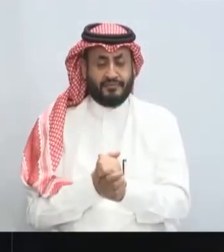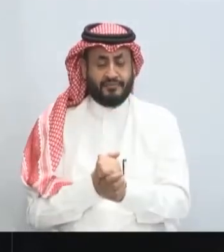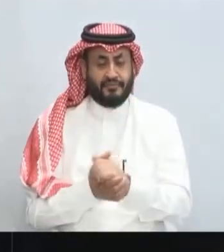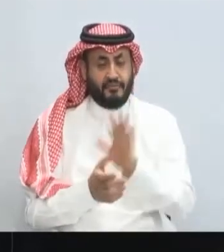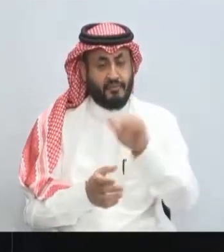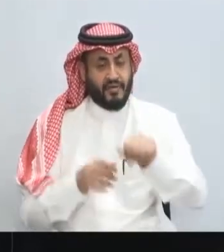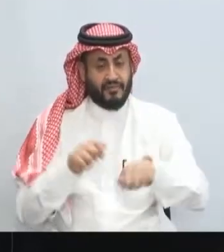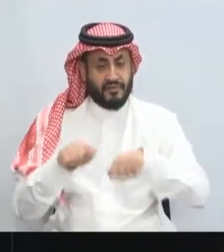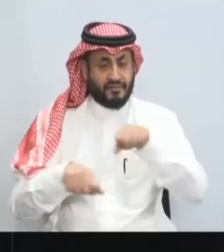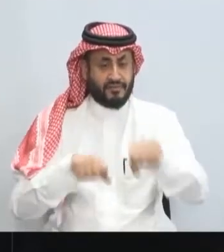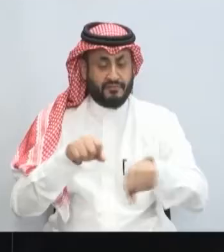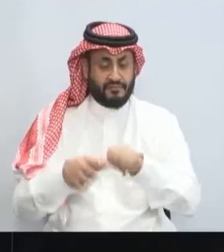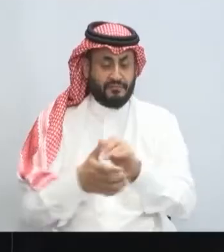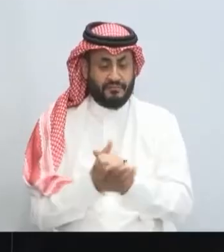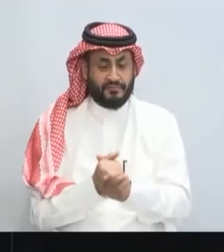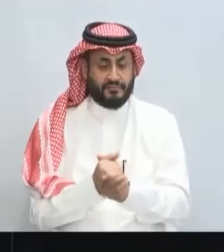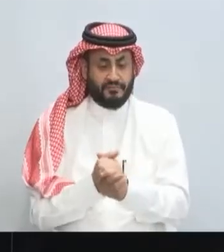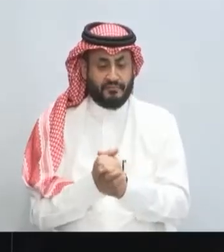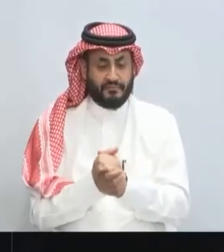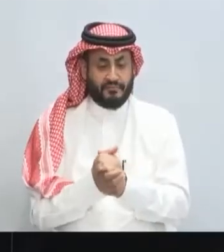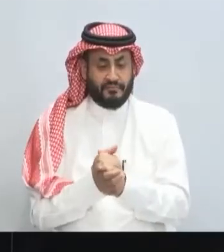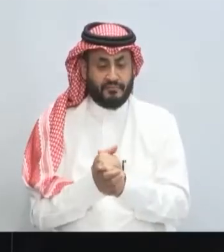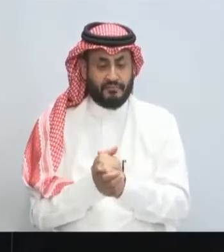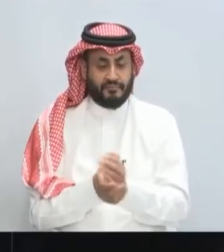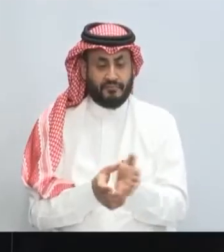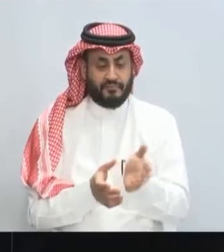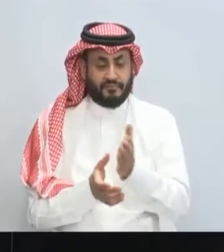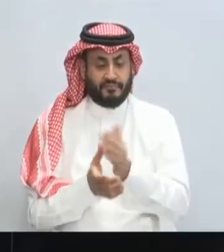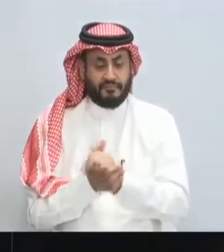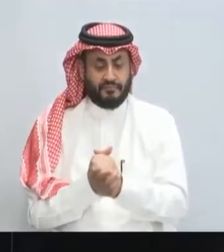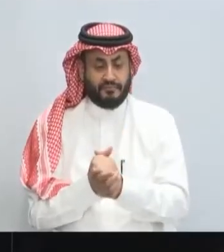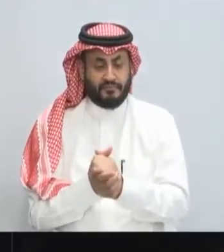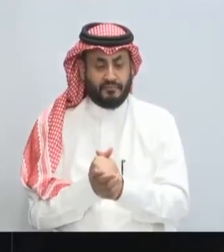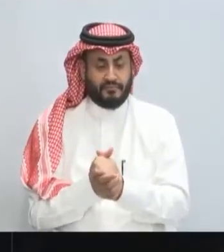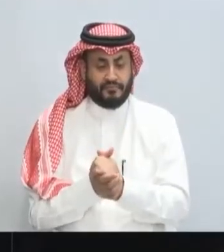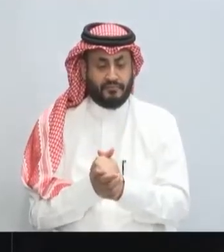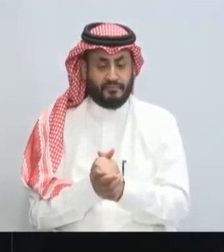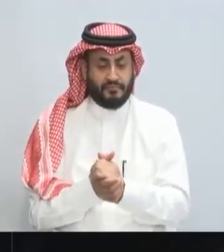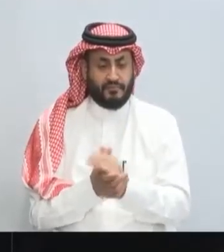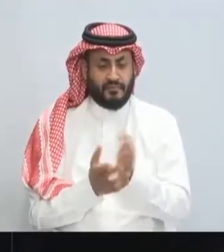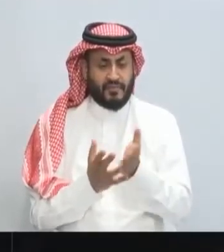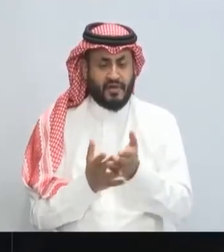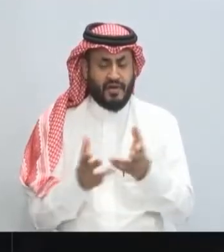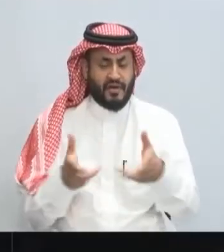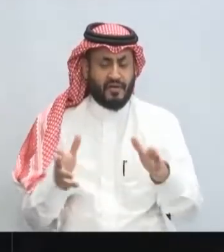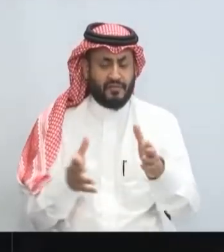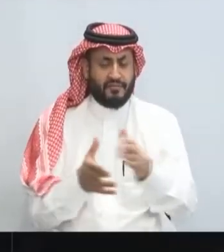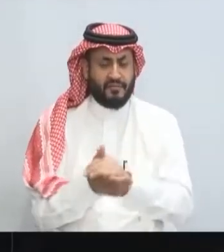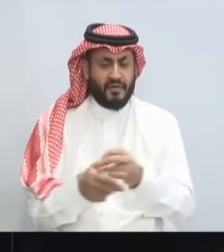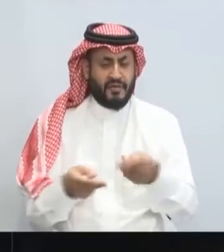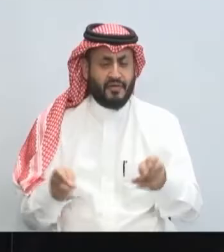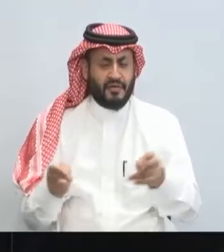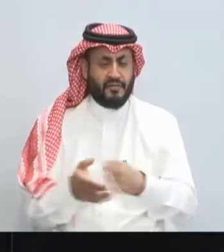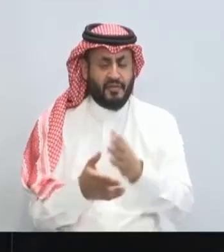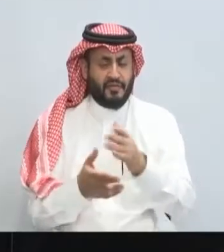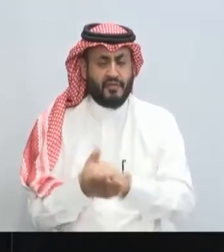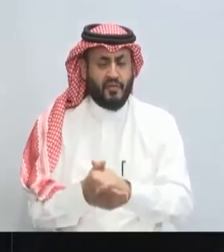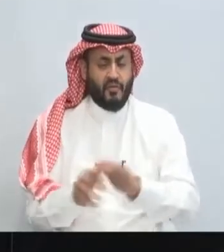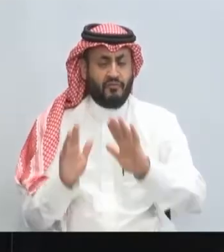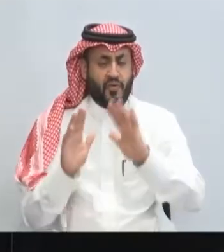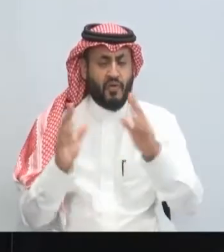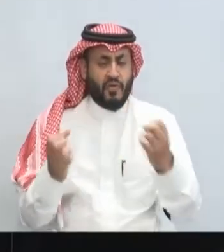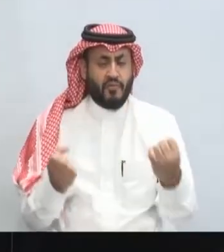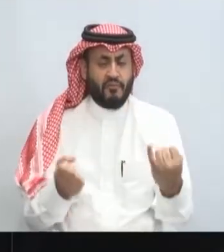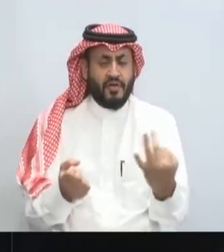not cycling. Also, the last part of our chant is about a group